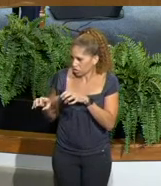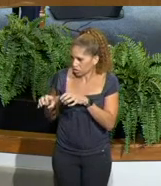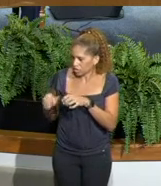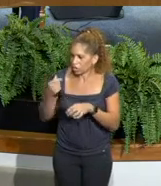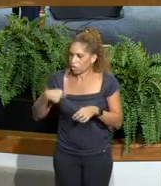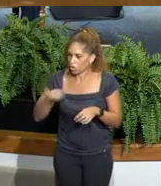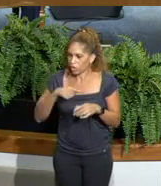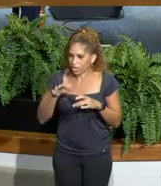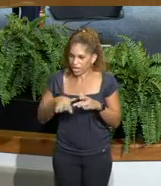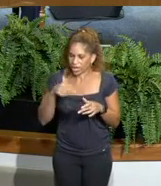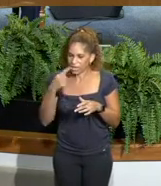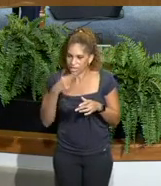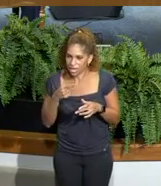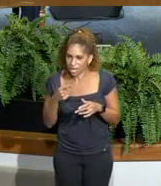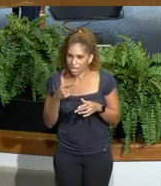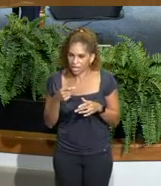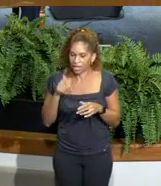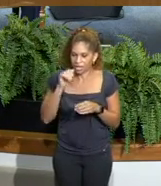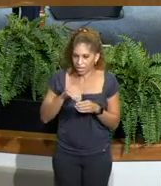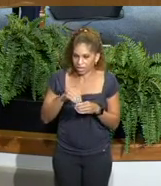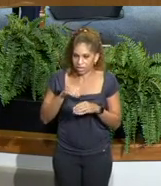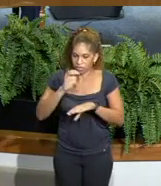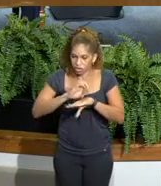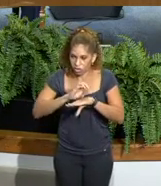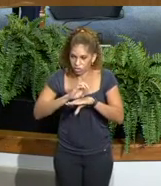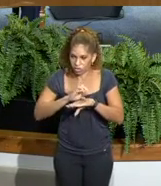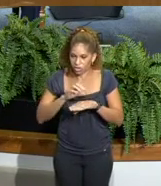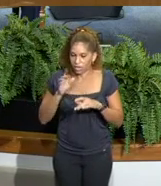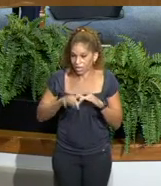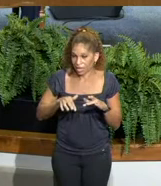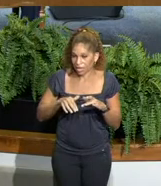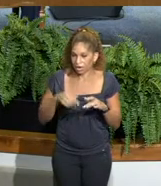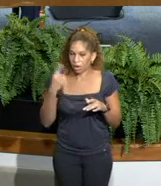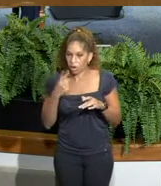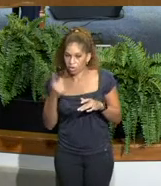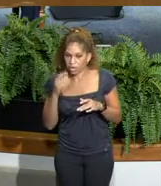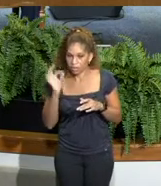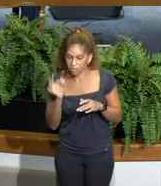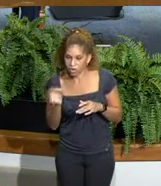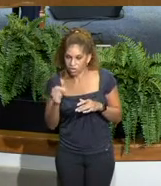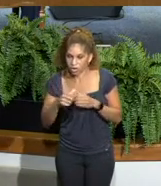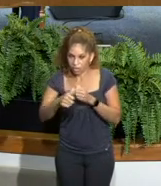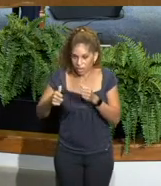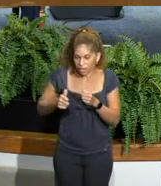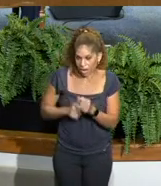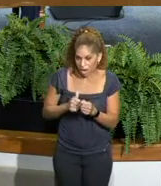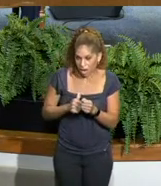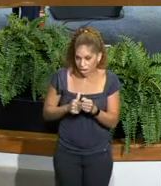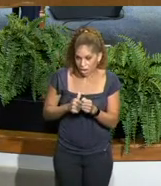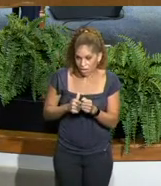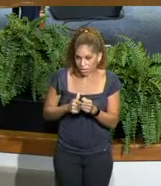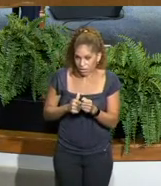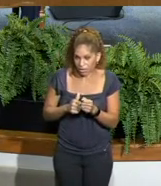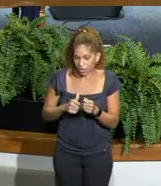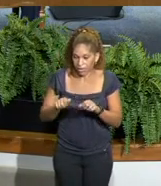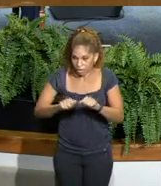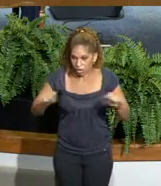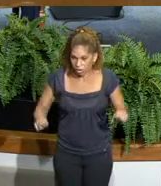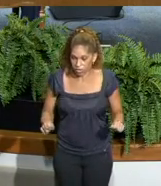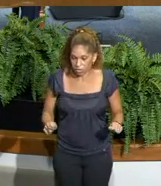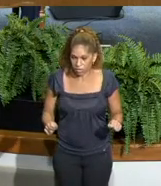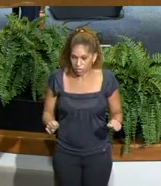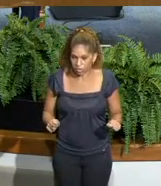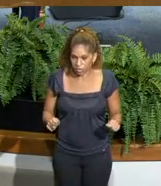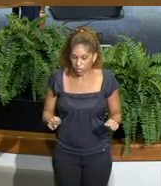can't stay locked in the sanctuary. We can't just preach behind the podium. Yes, we must, but we can't do it only